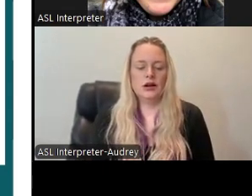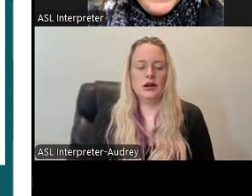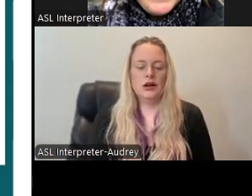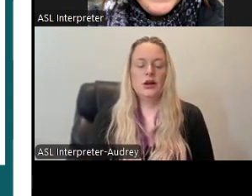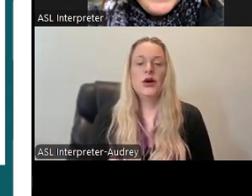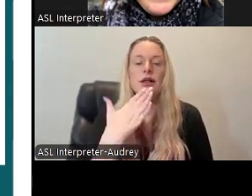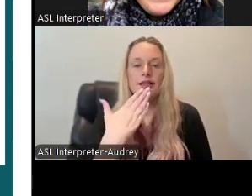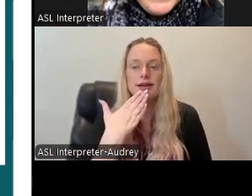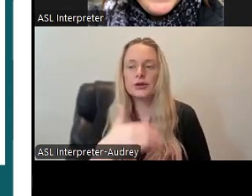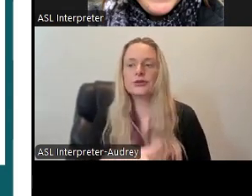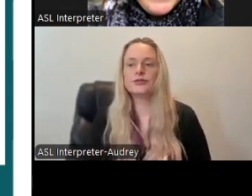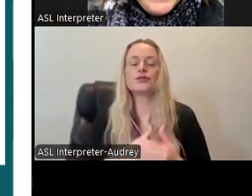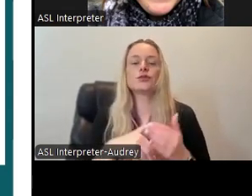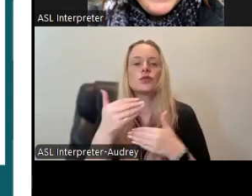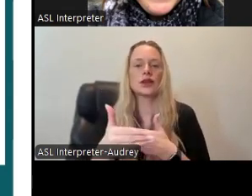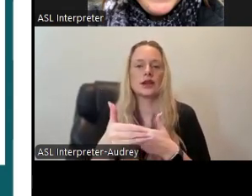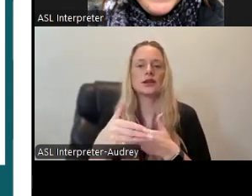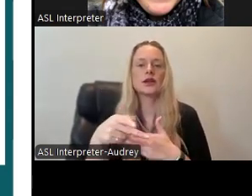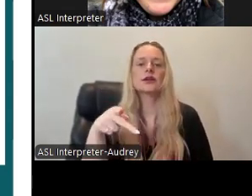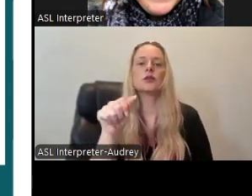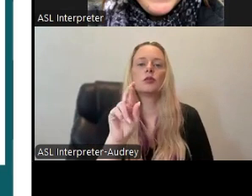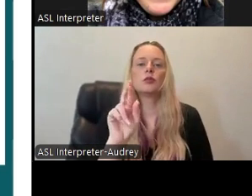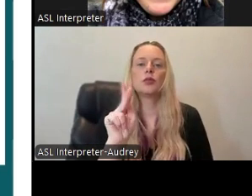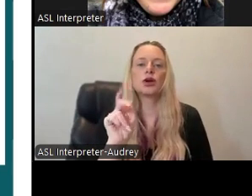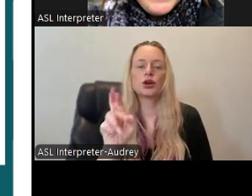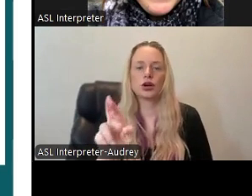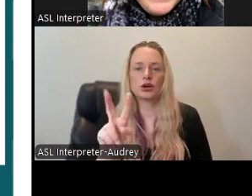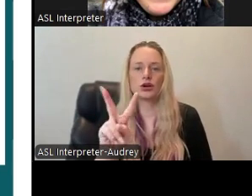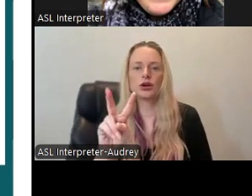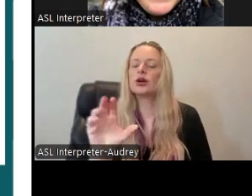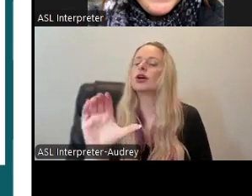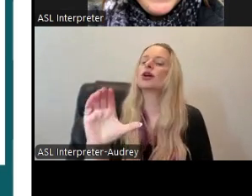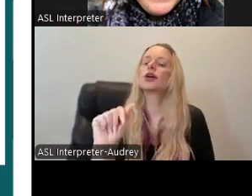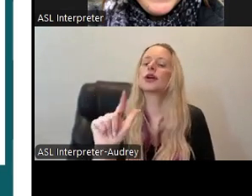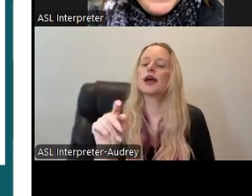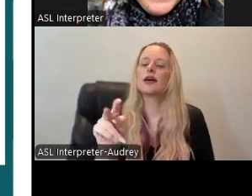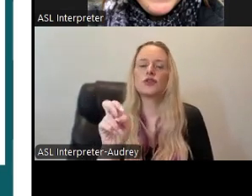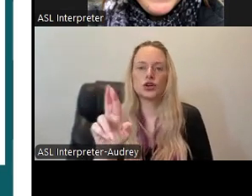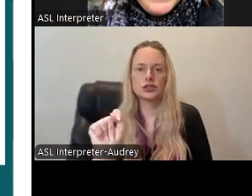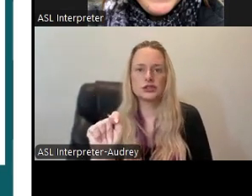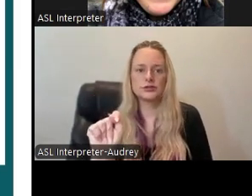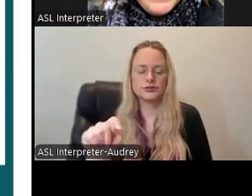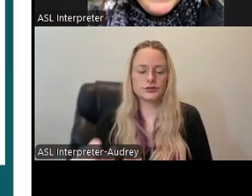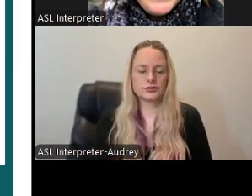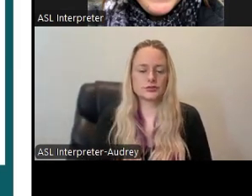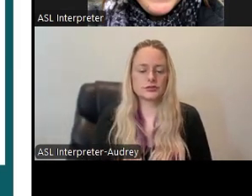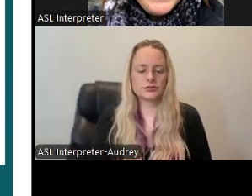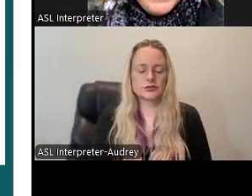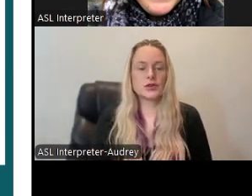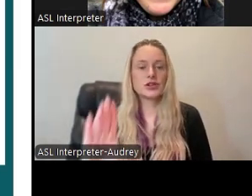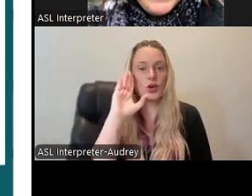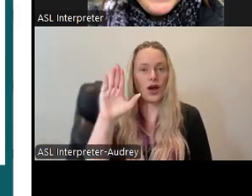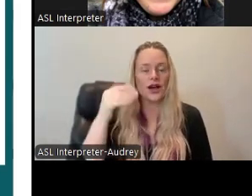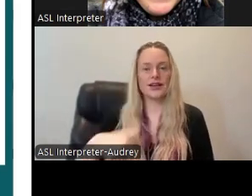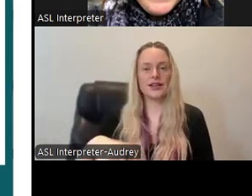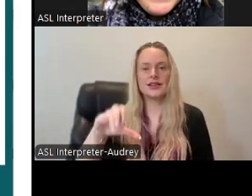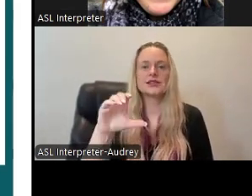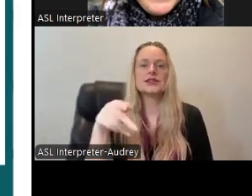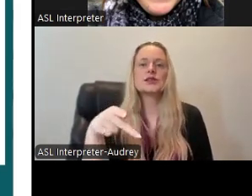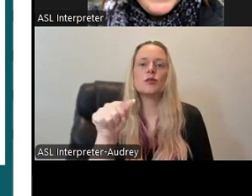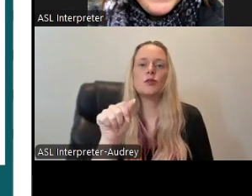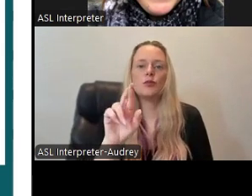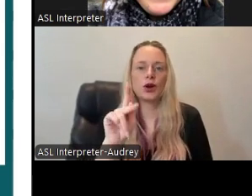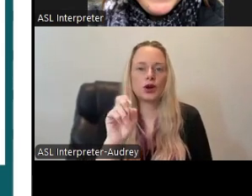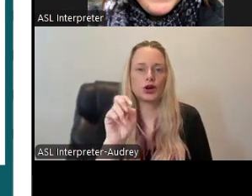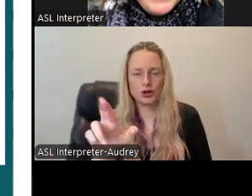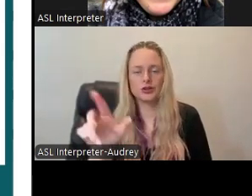Thank you. Next is Parker Calvert. Parker Calvert. Hi, this is Parker. I